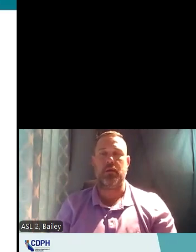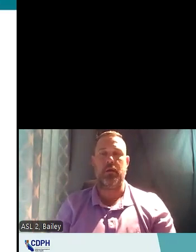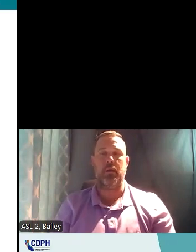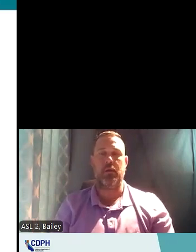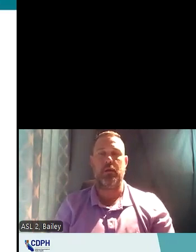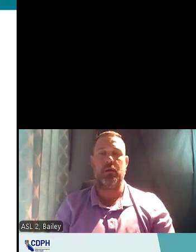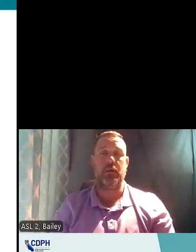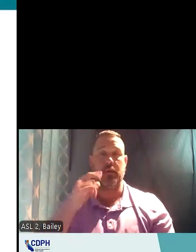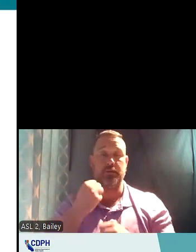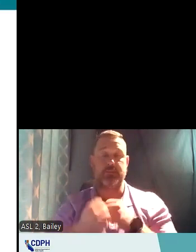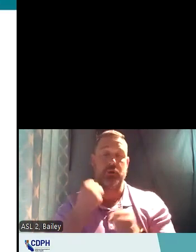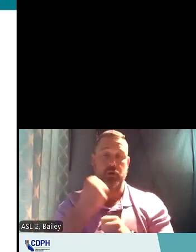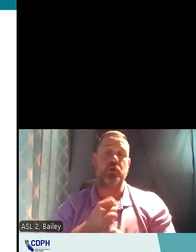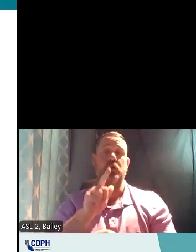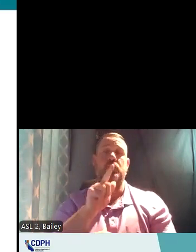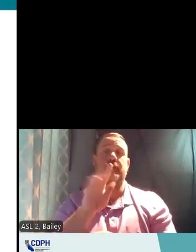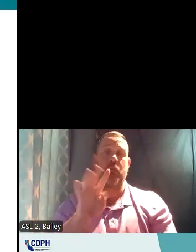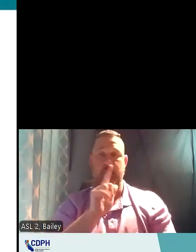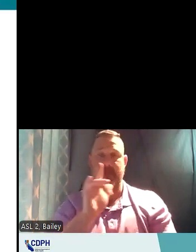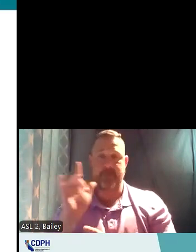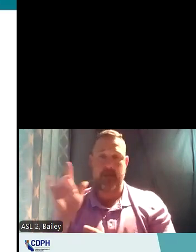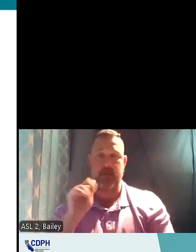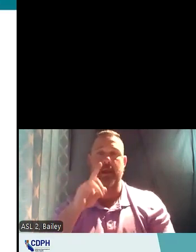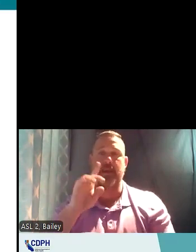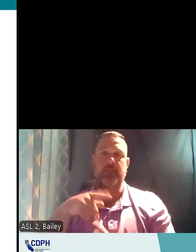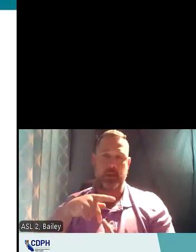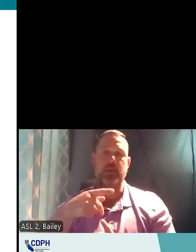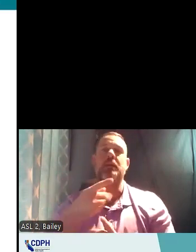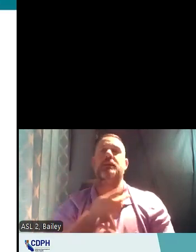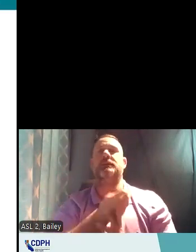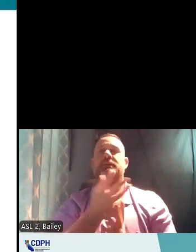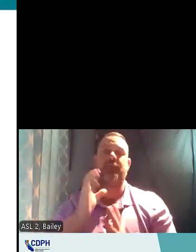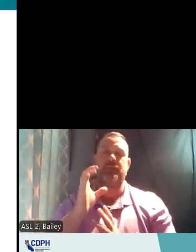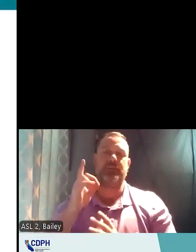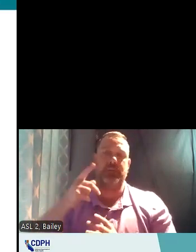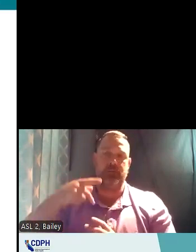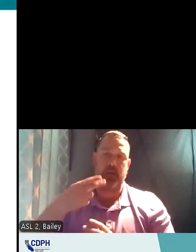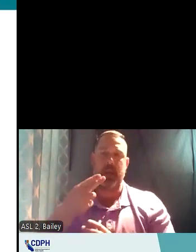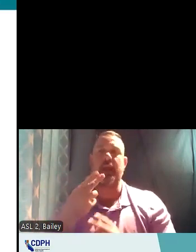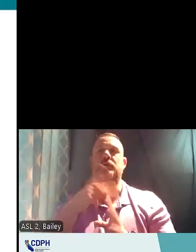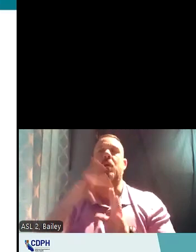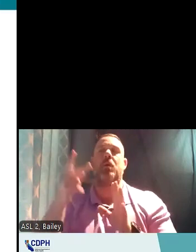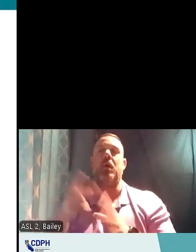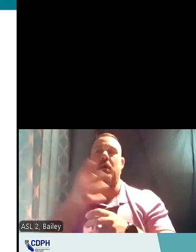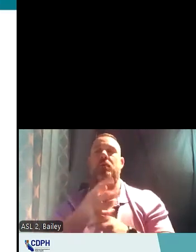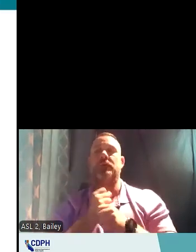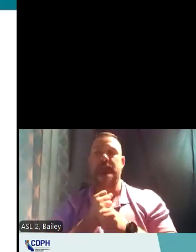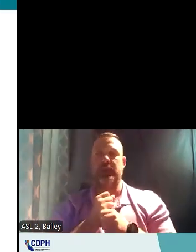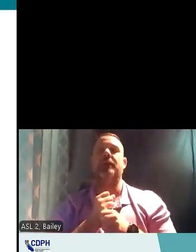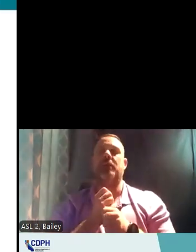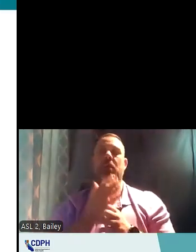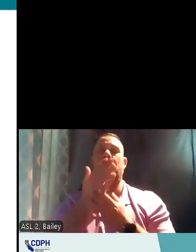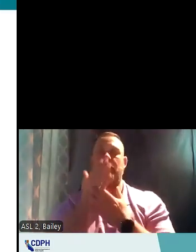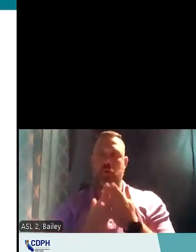In this fiscal year, 24-25, ADP was one of several CDPH programs that received a portion